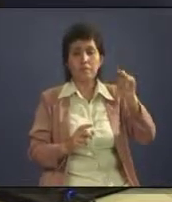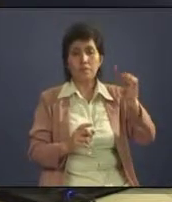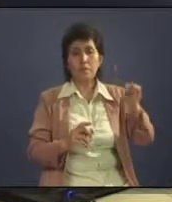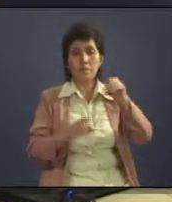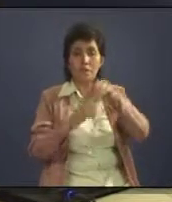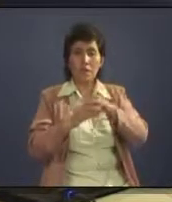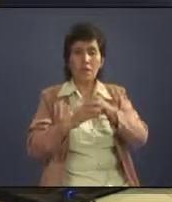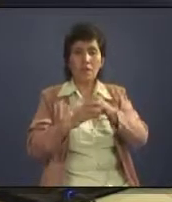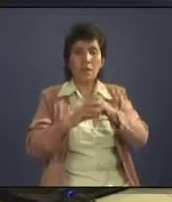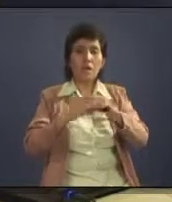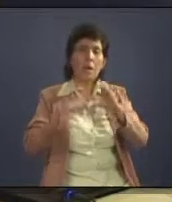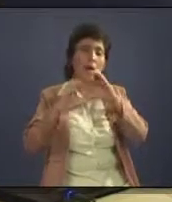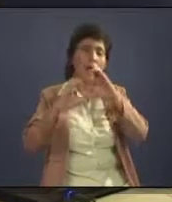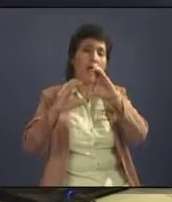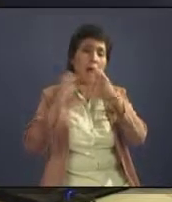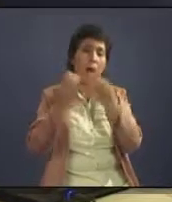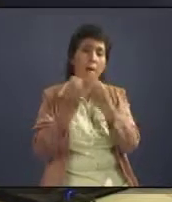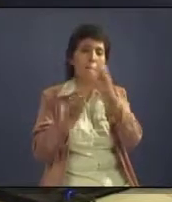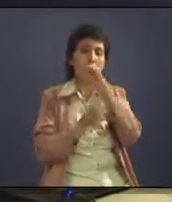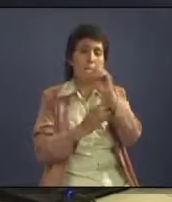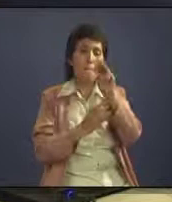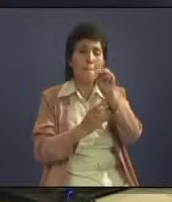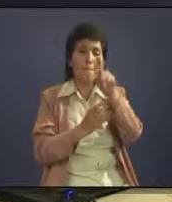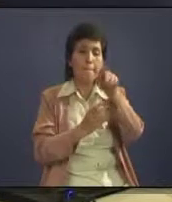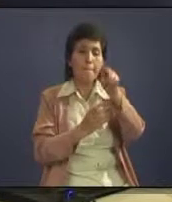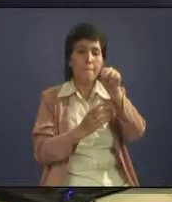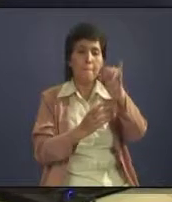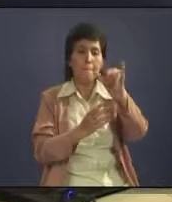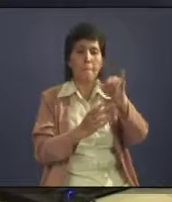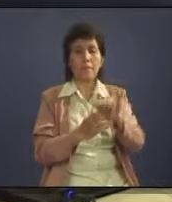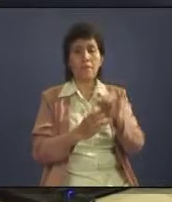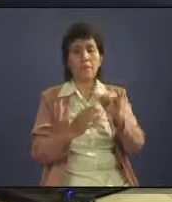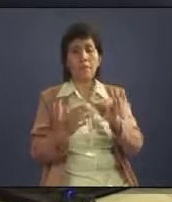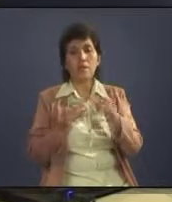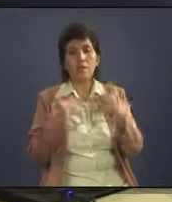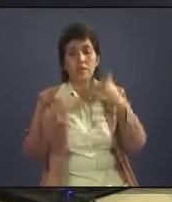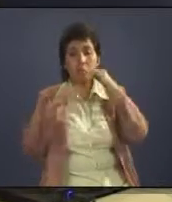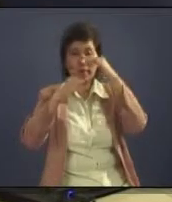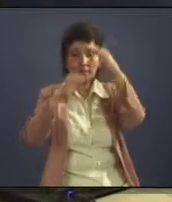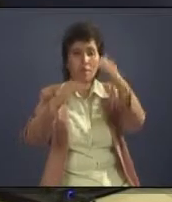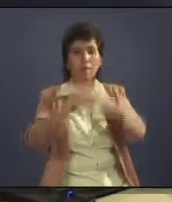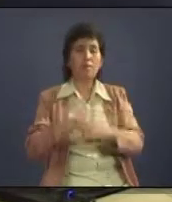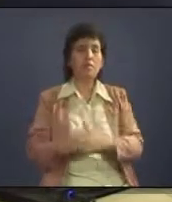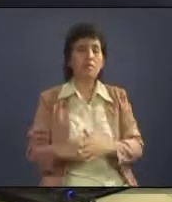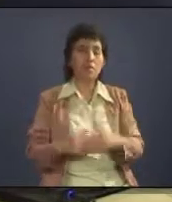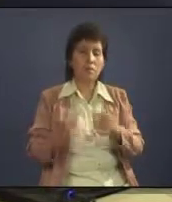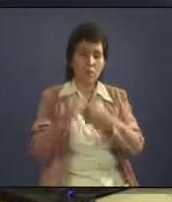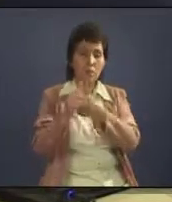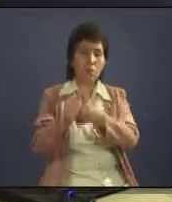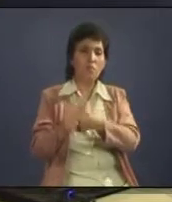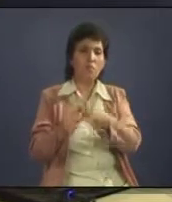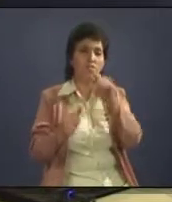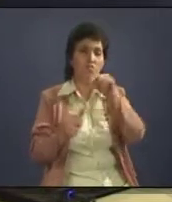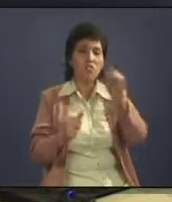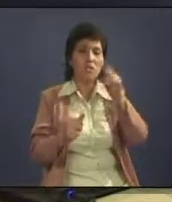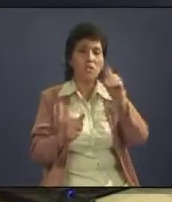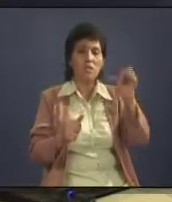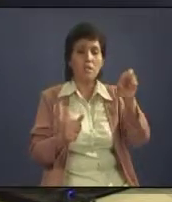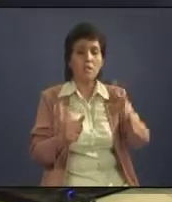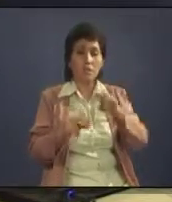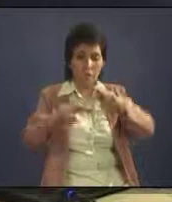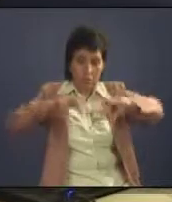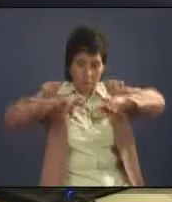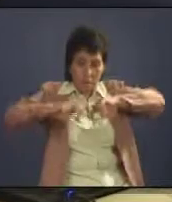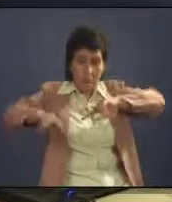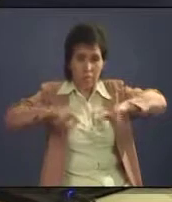is in a company, when a company sets a limit because due to gender factor. Now, it has